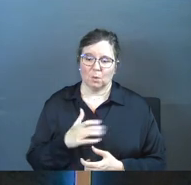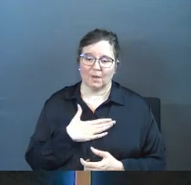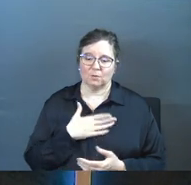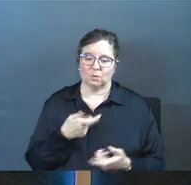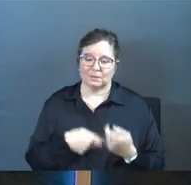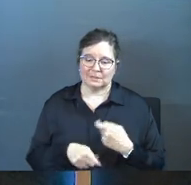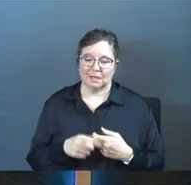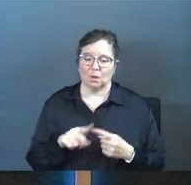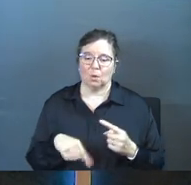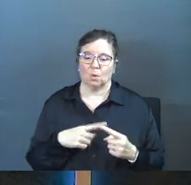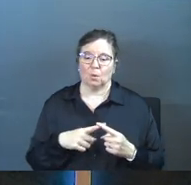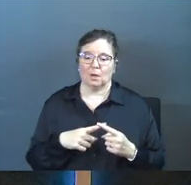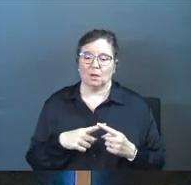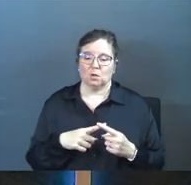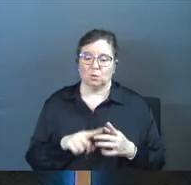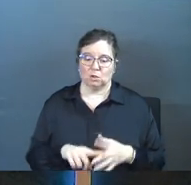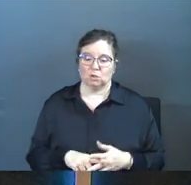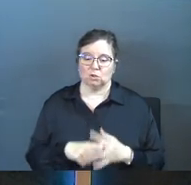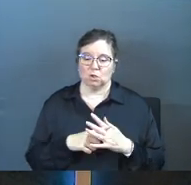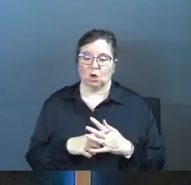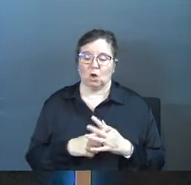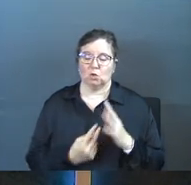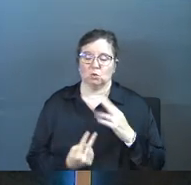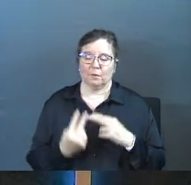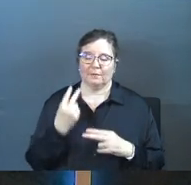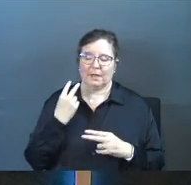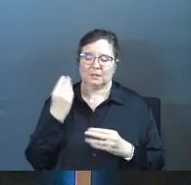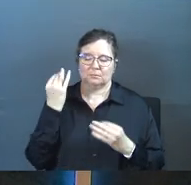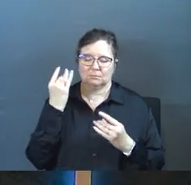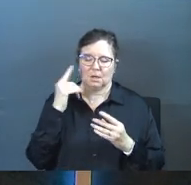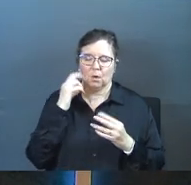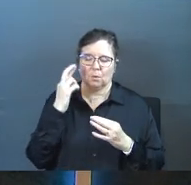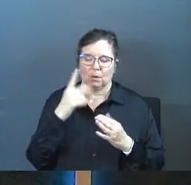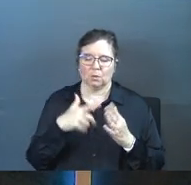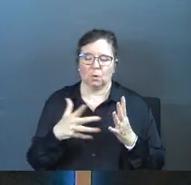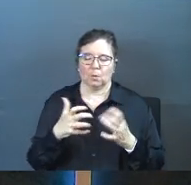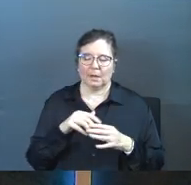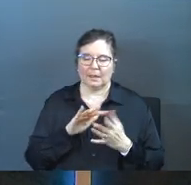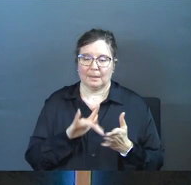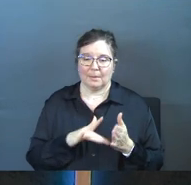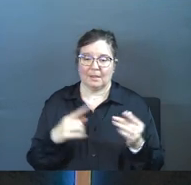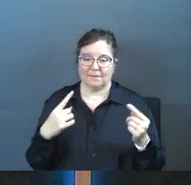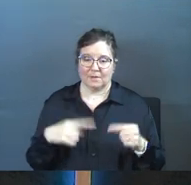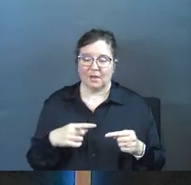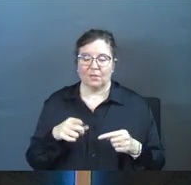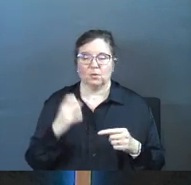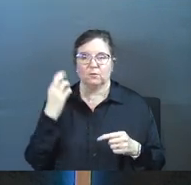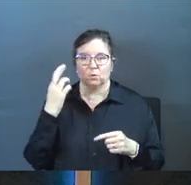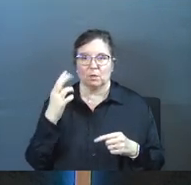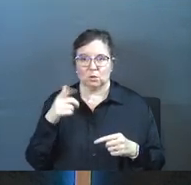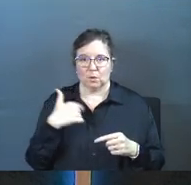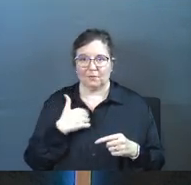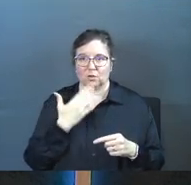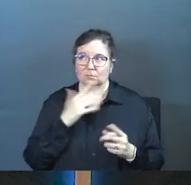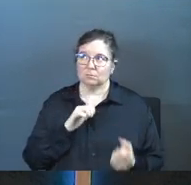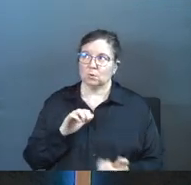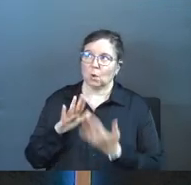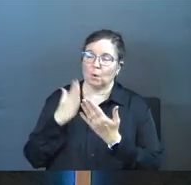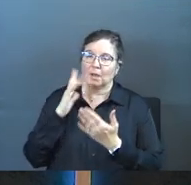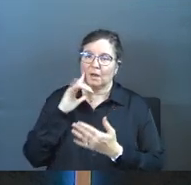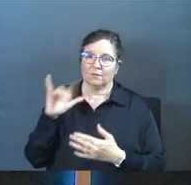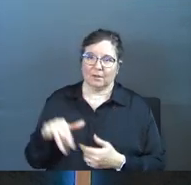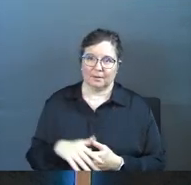got to instead, once you can start to reflect and realize what it is that you want in the middle of the fight, you got to realize you got to go to God for